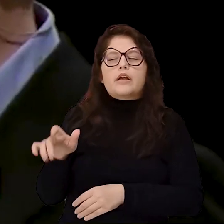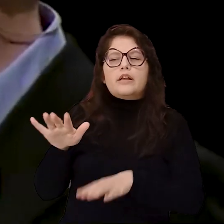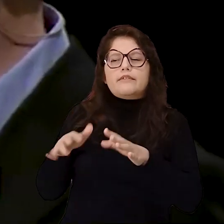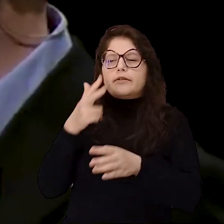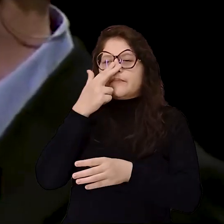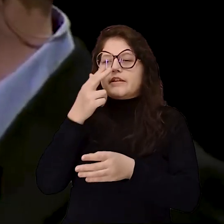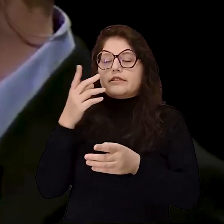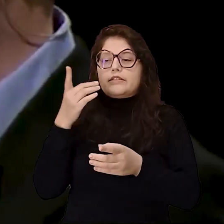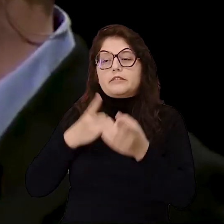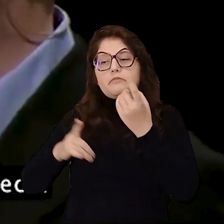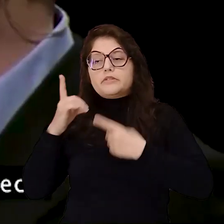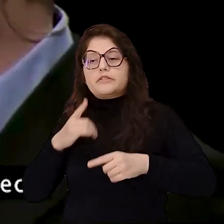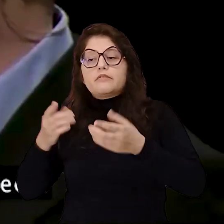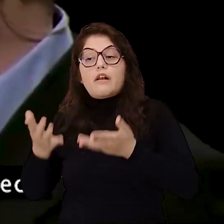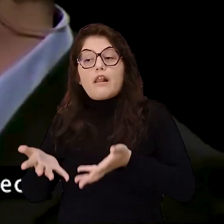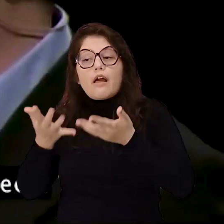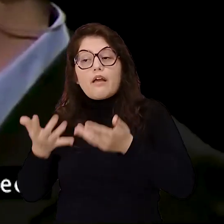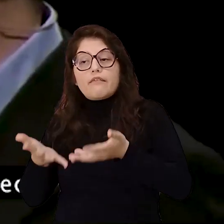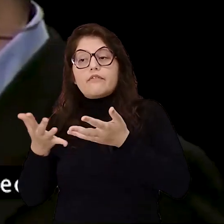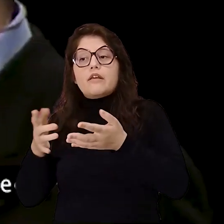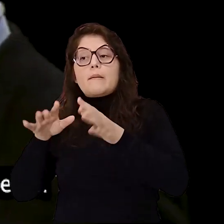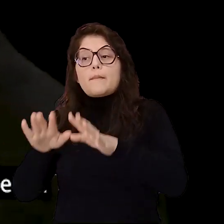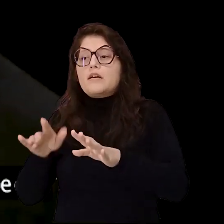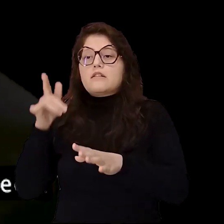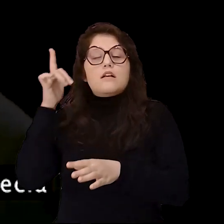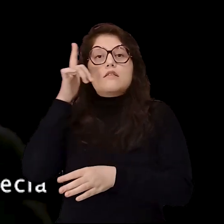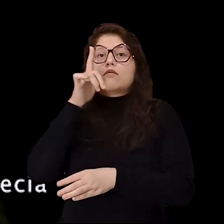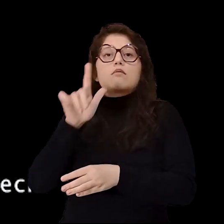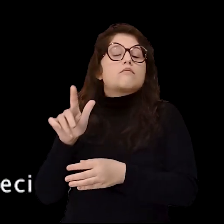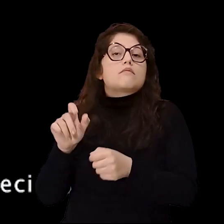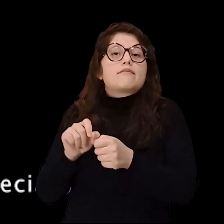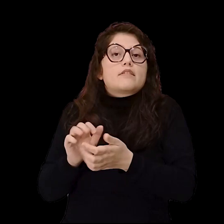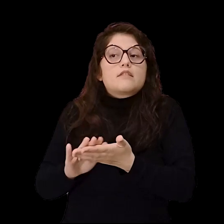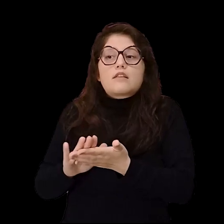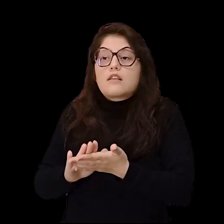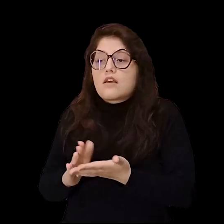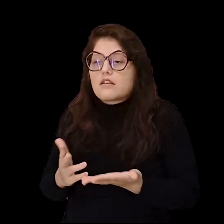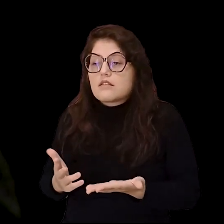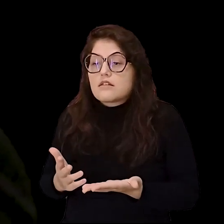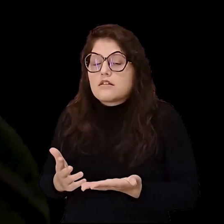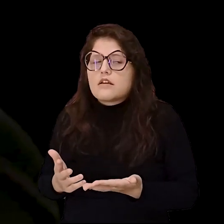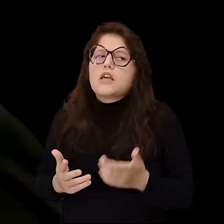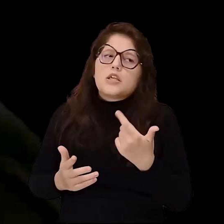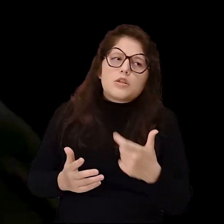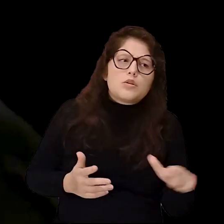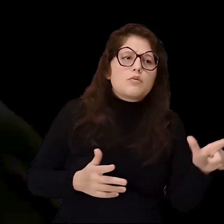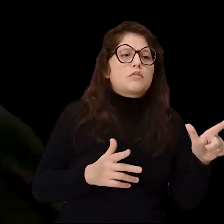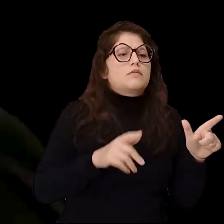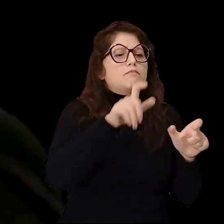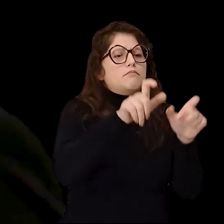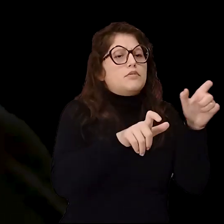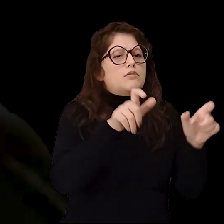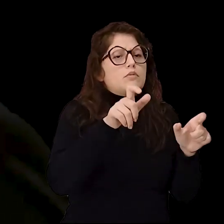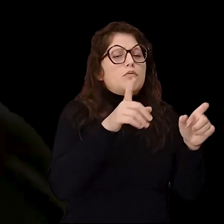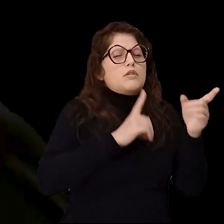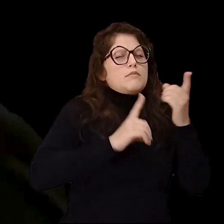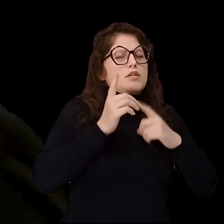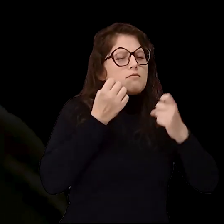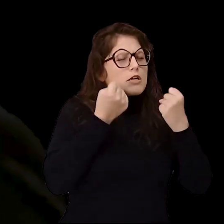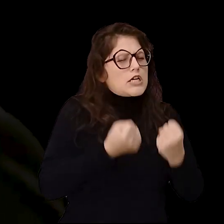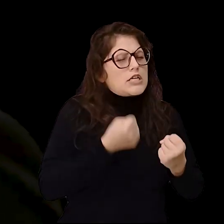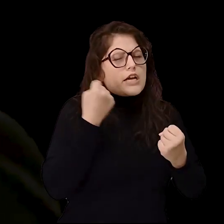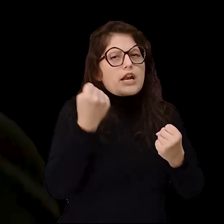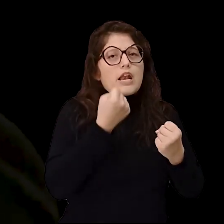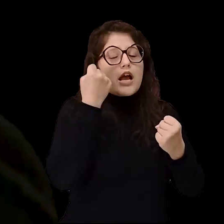who had experienced it, I found that there were people who seemed on the surface to have what sounded like relatively mild